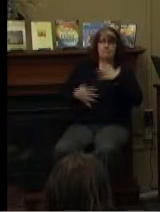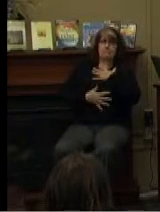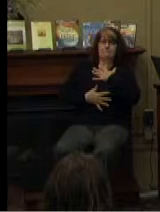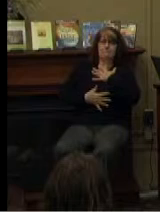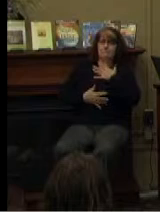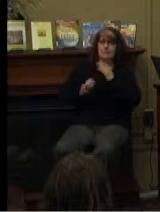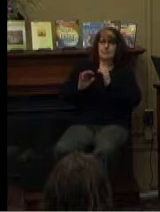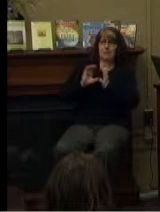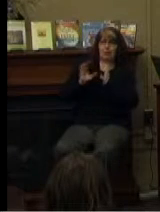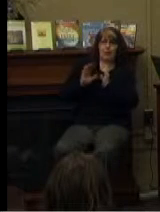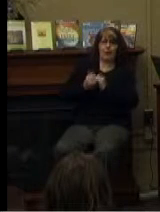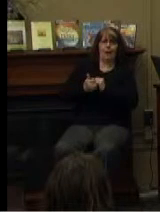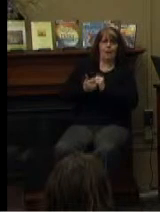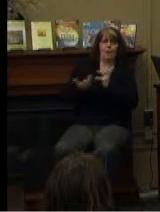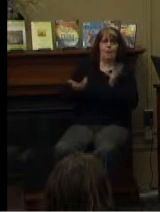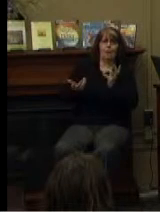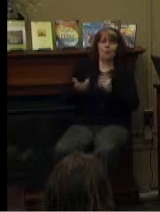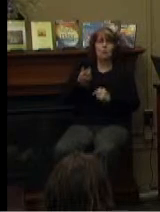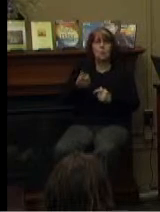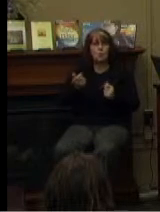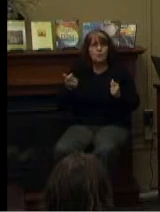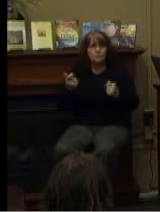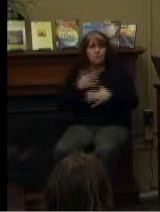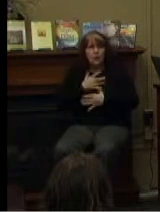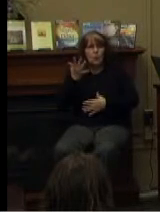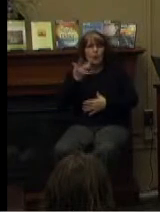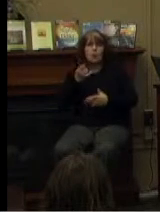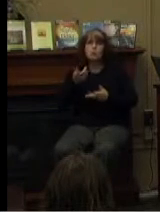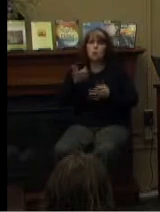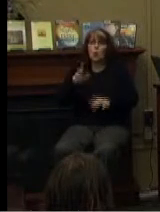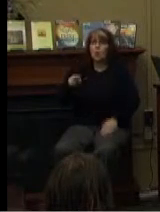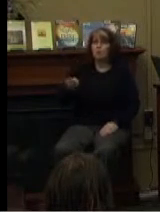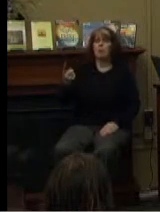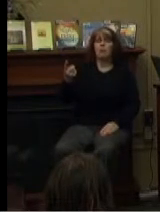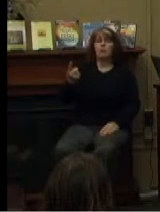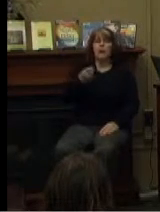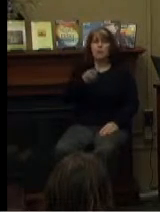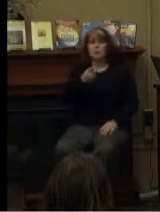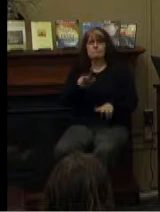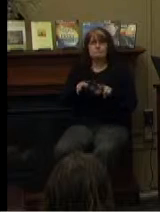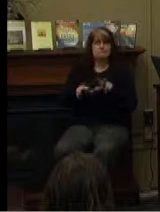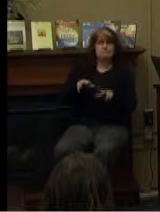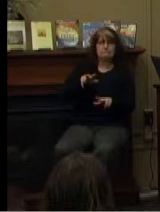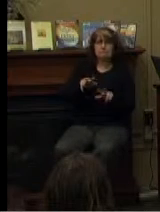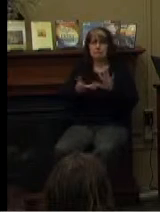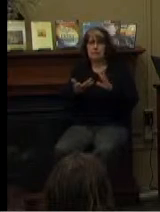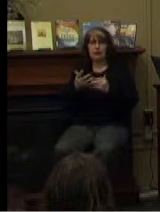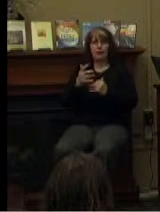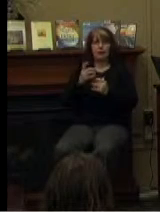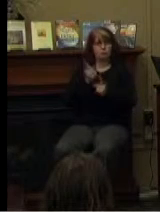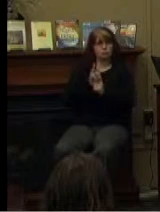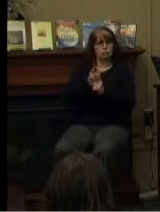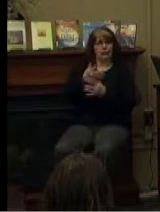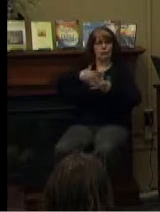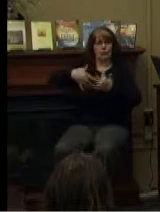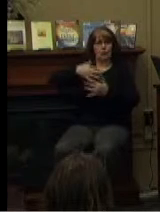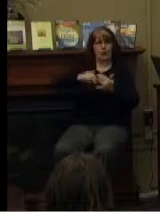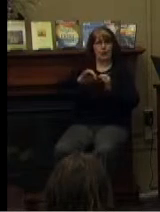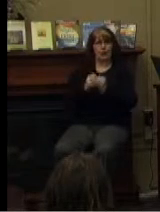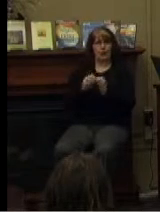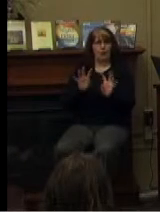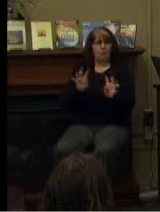is your fear, because you don't want to be offensive, and you're not sure necessarily how to interact with them. So that